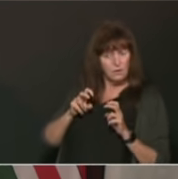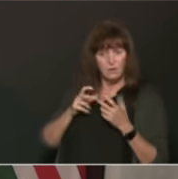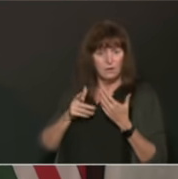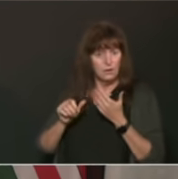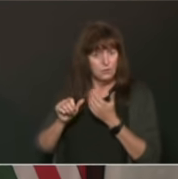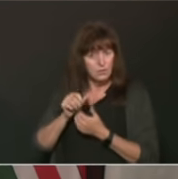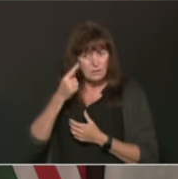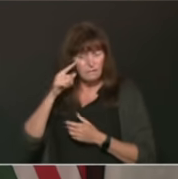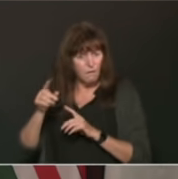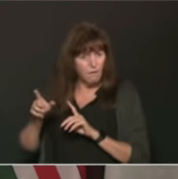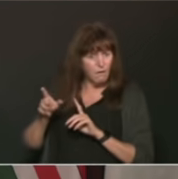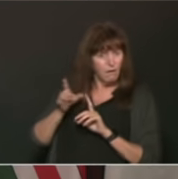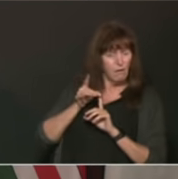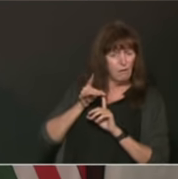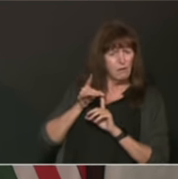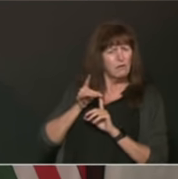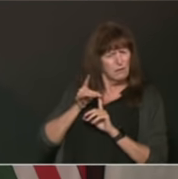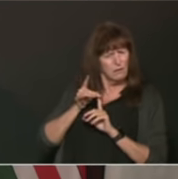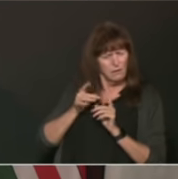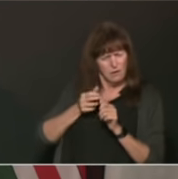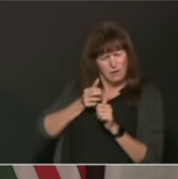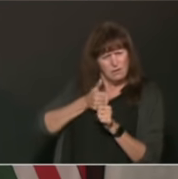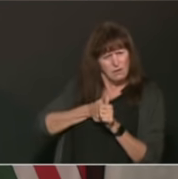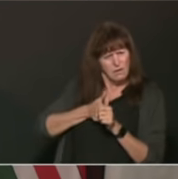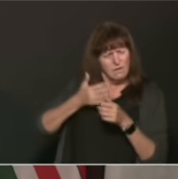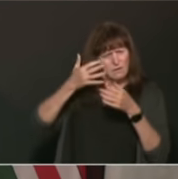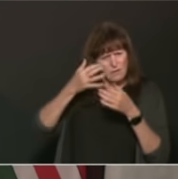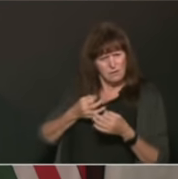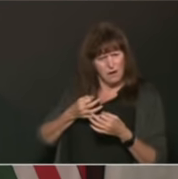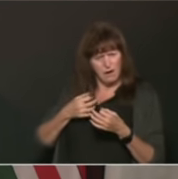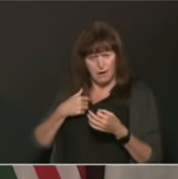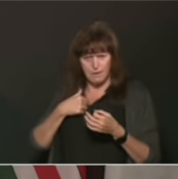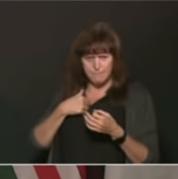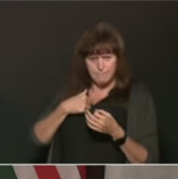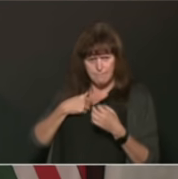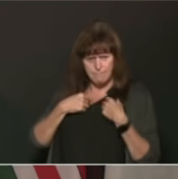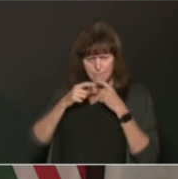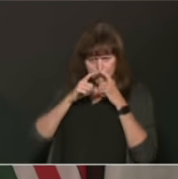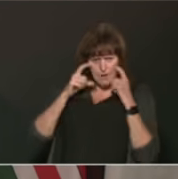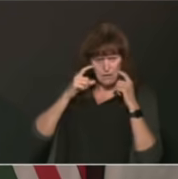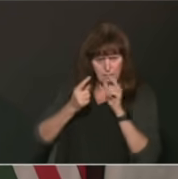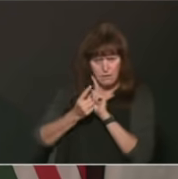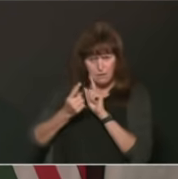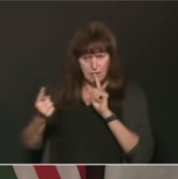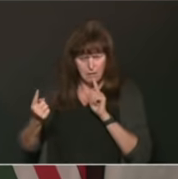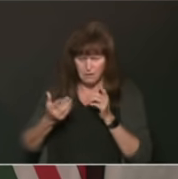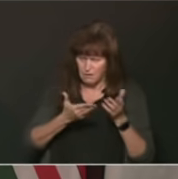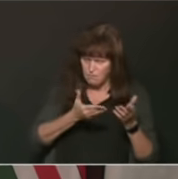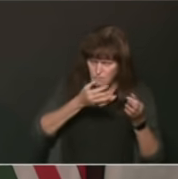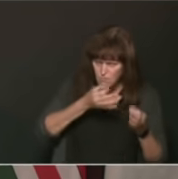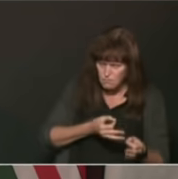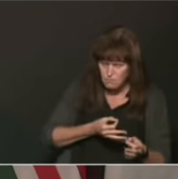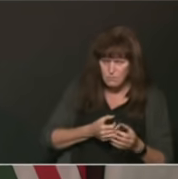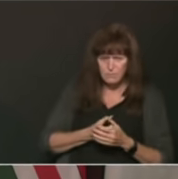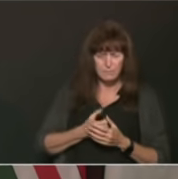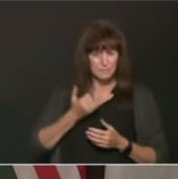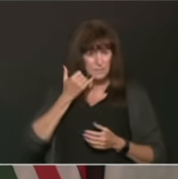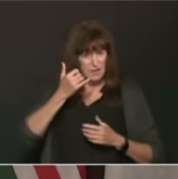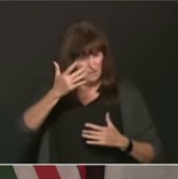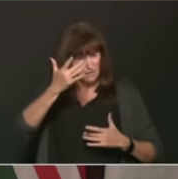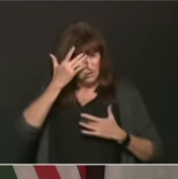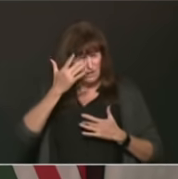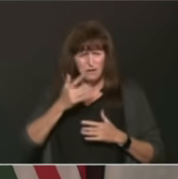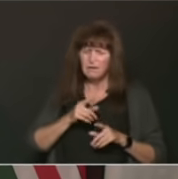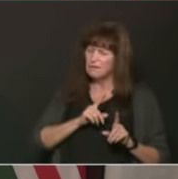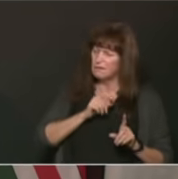COVID-19. No one should attend a Thanksgiving or other social gathering if they are sick. even